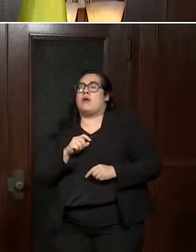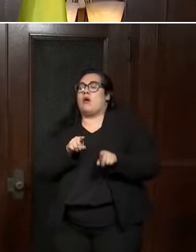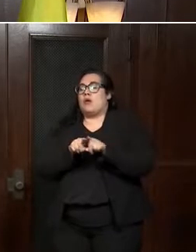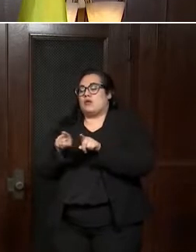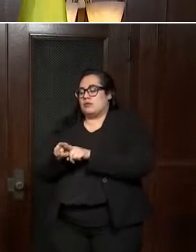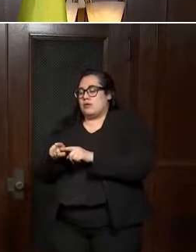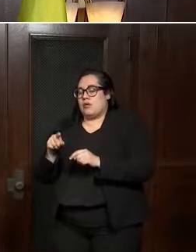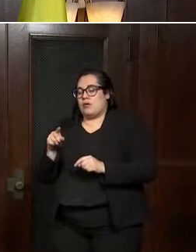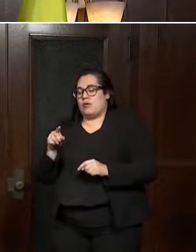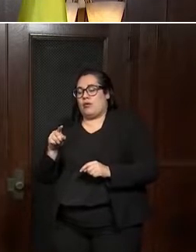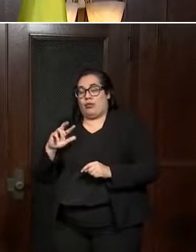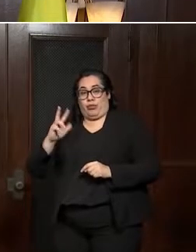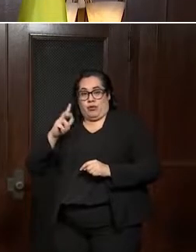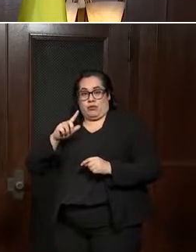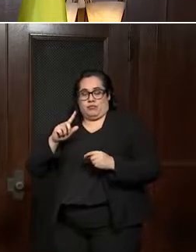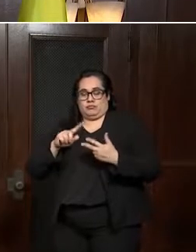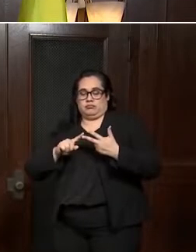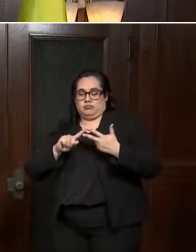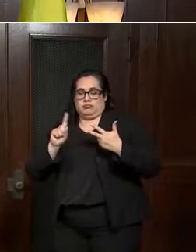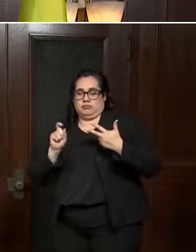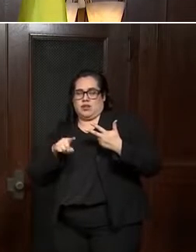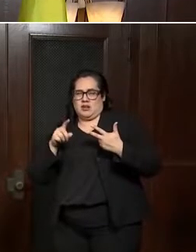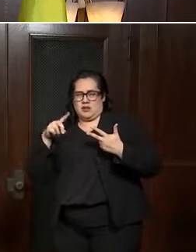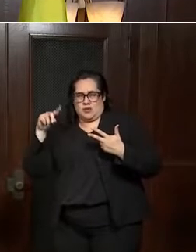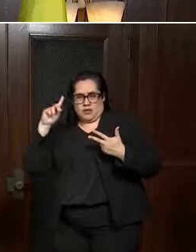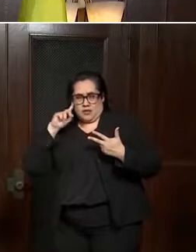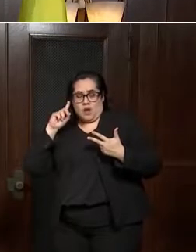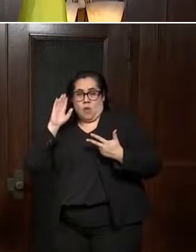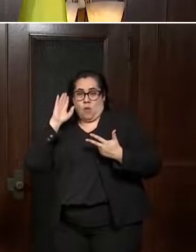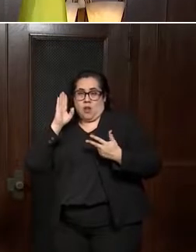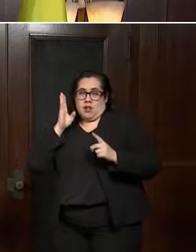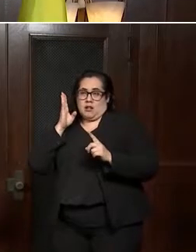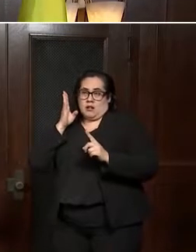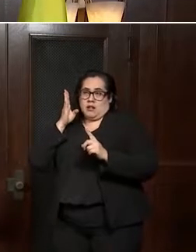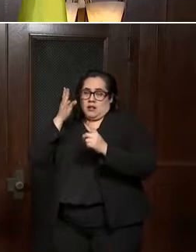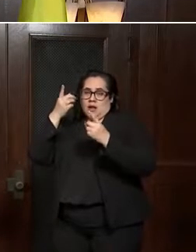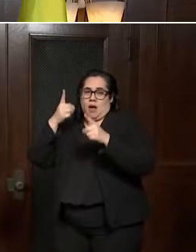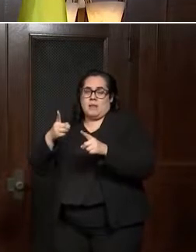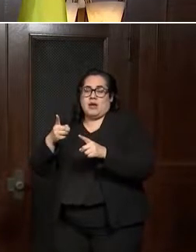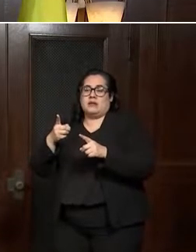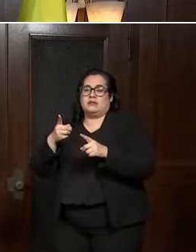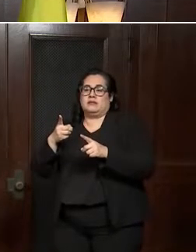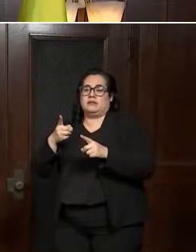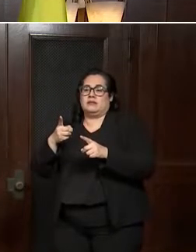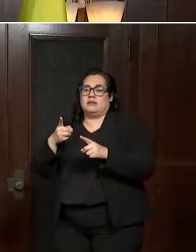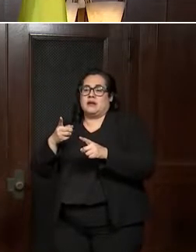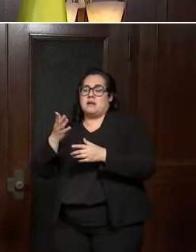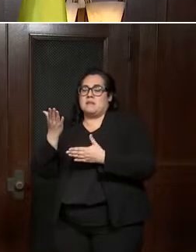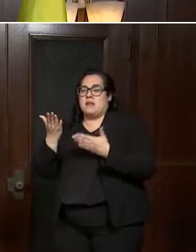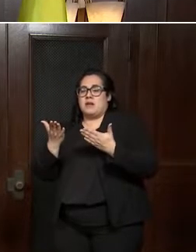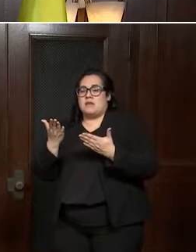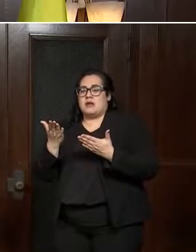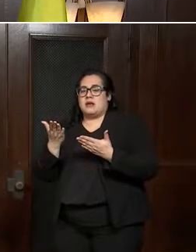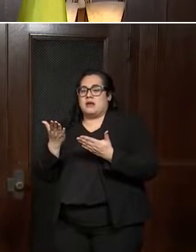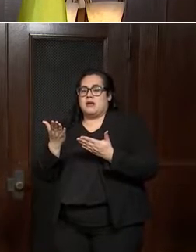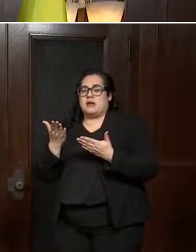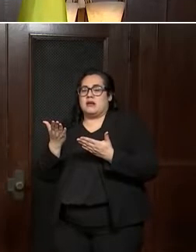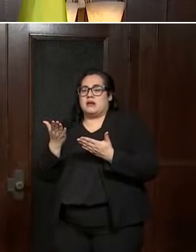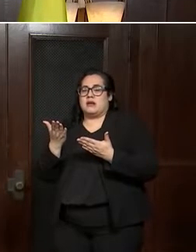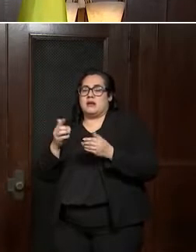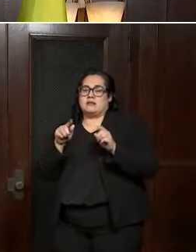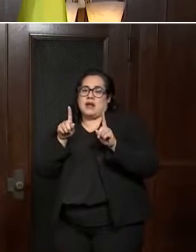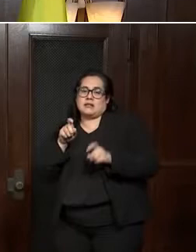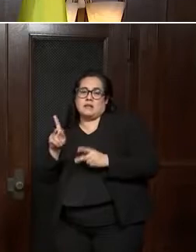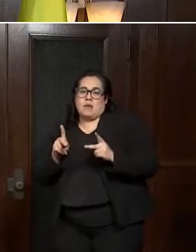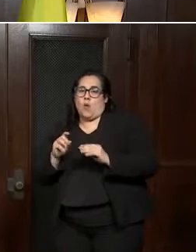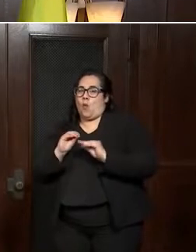And third question, do you think we ever get to the point where testing restrictions are lifted and we're testing